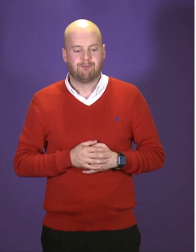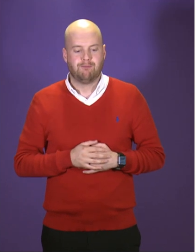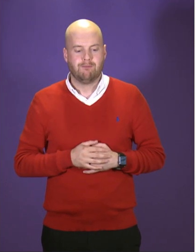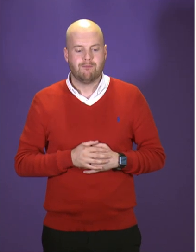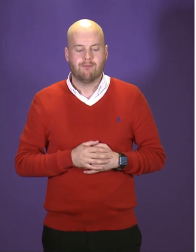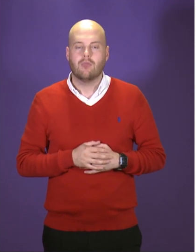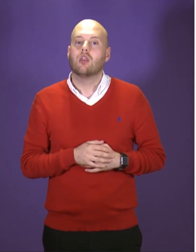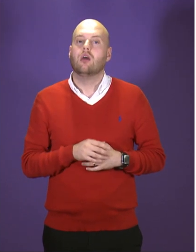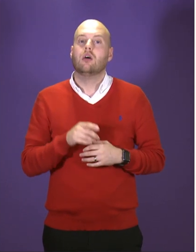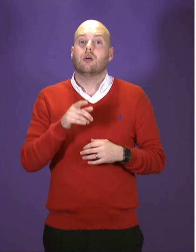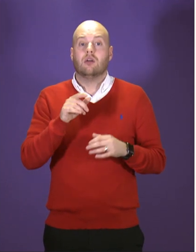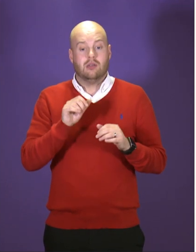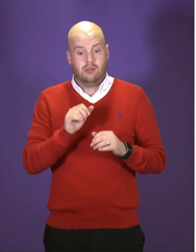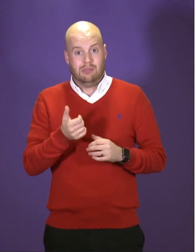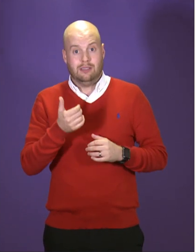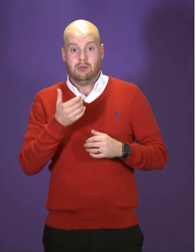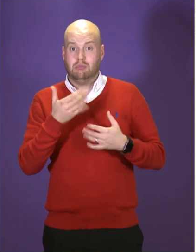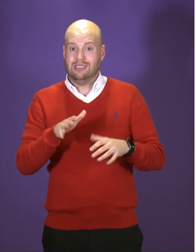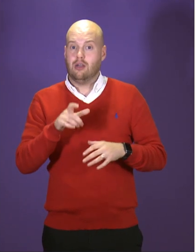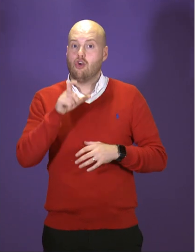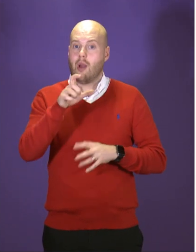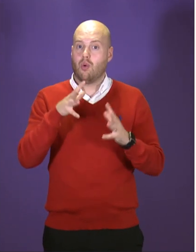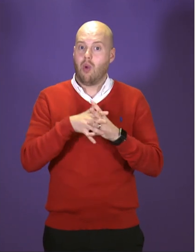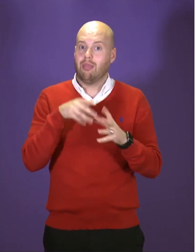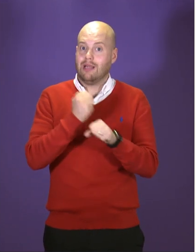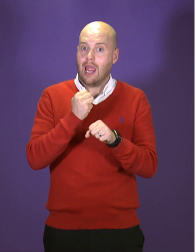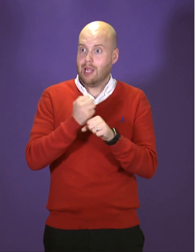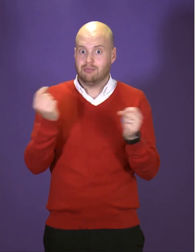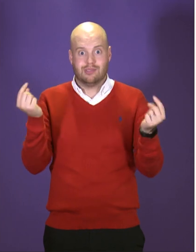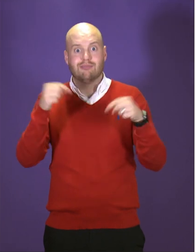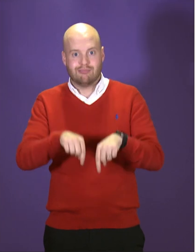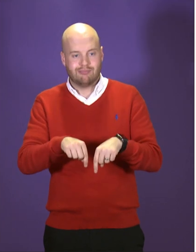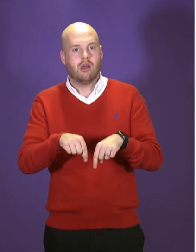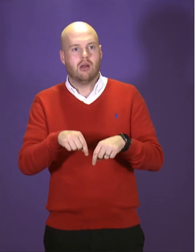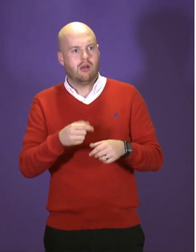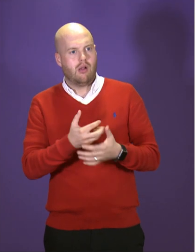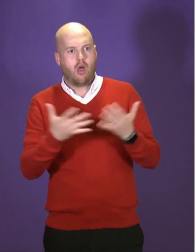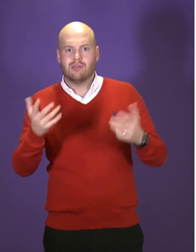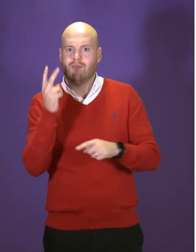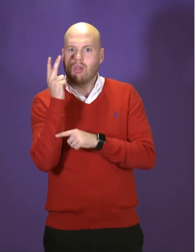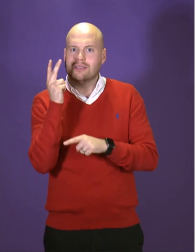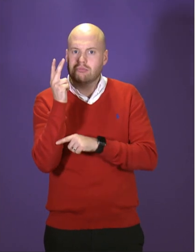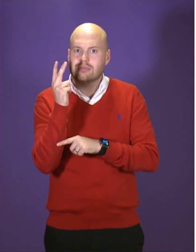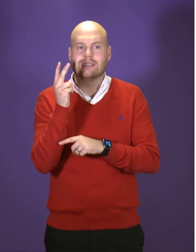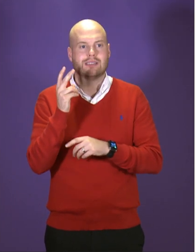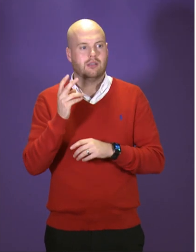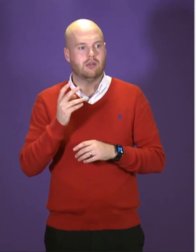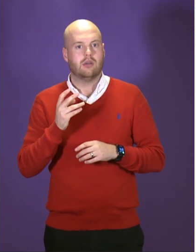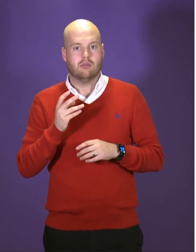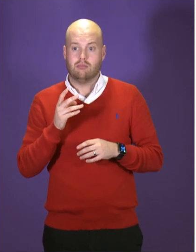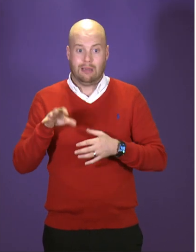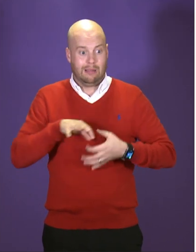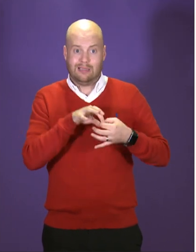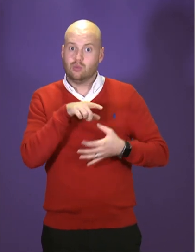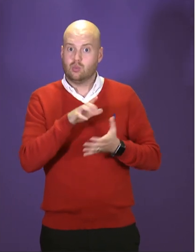In Manchester, on the back of hosting a Commonwealth Games and finding that the mass volunteering and the cultural programme had helped make it